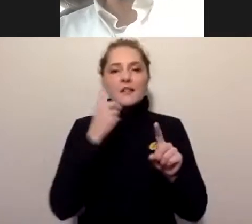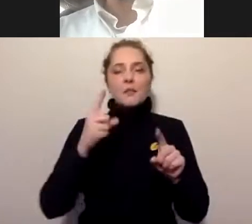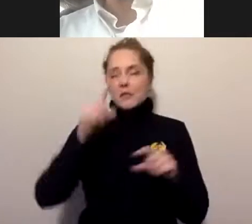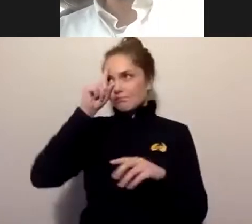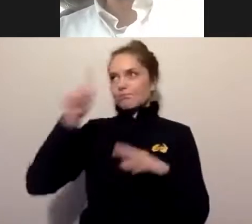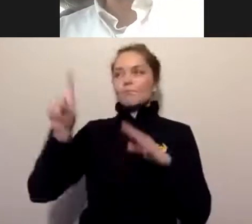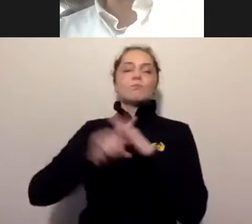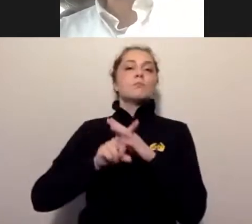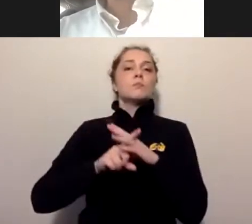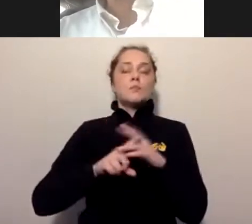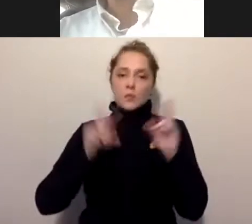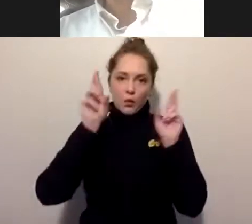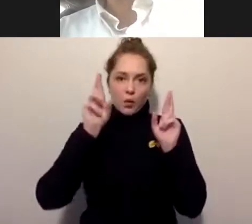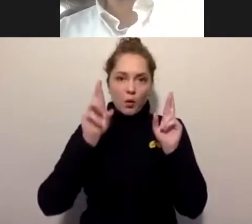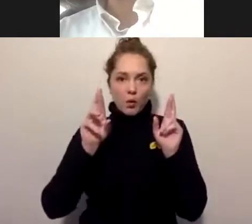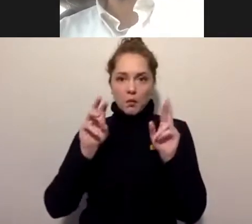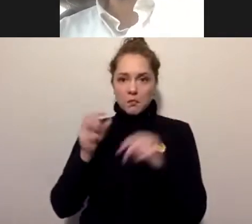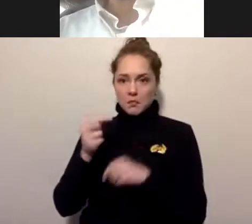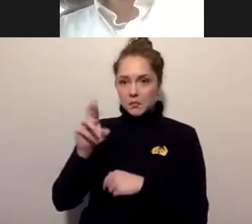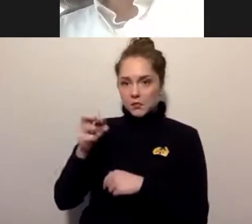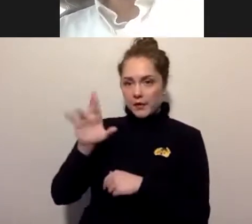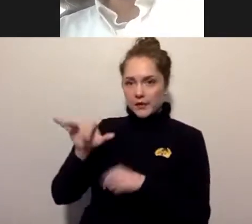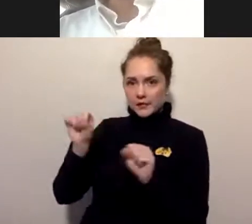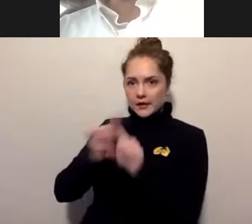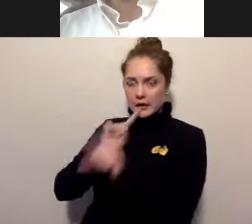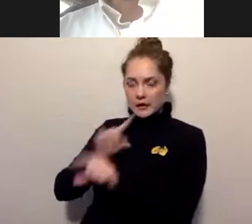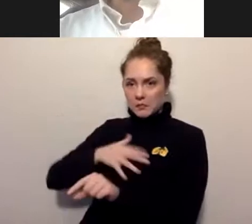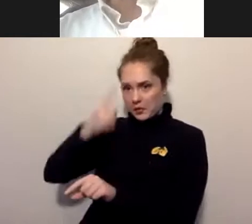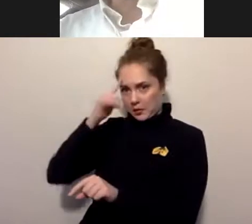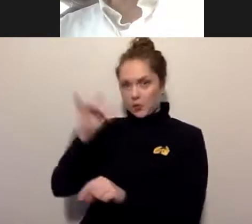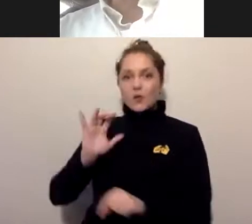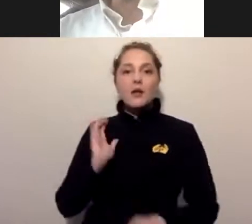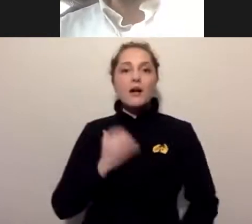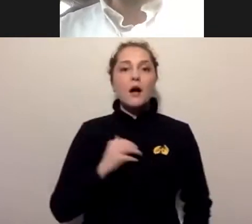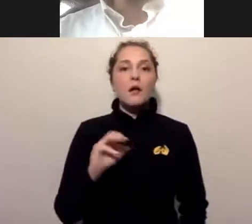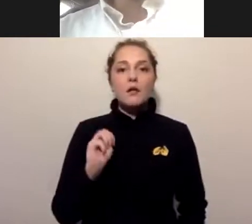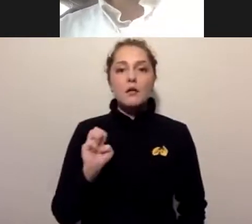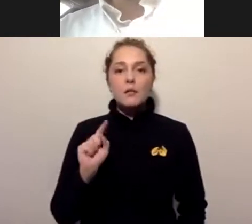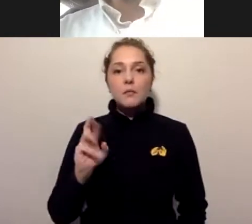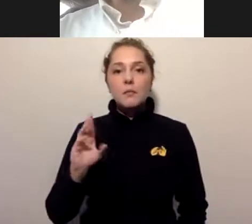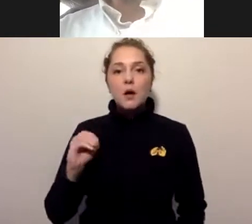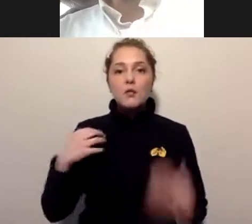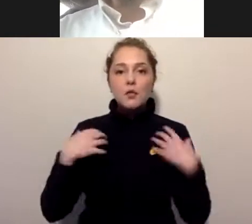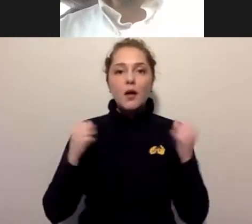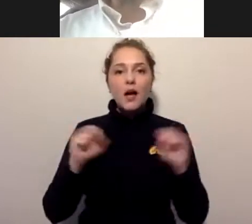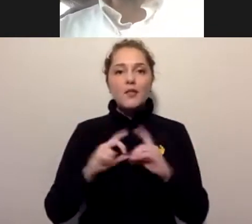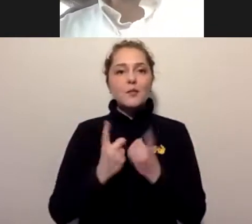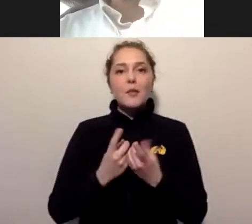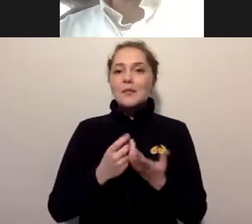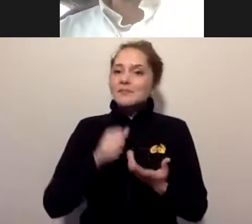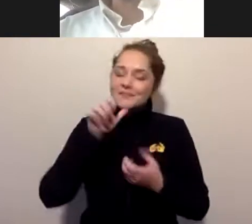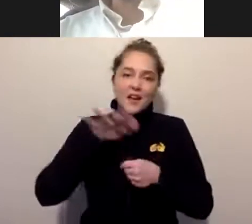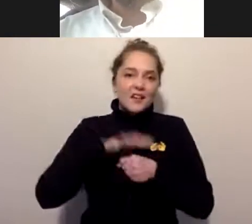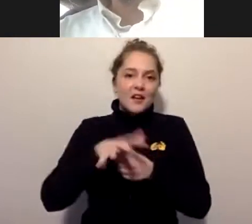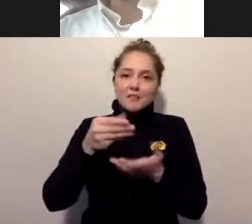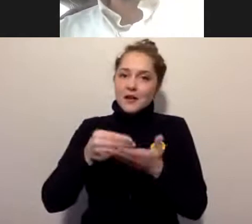and I hopefully Mr. Gregory can respond as well. Our Metro Health Department is underfunded. One of the goals of Metro